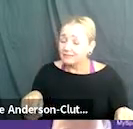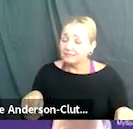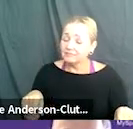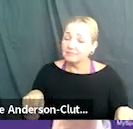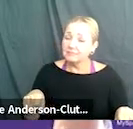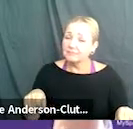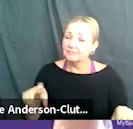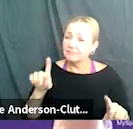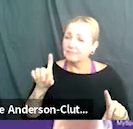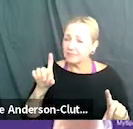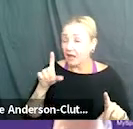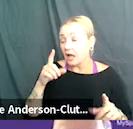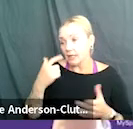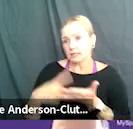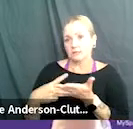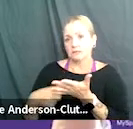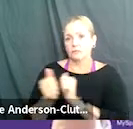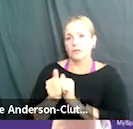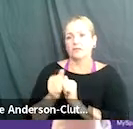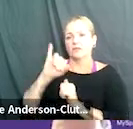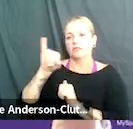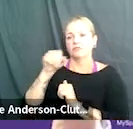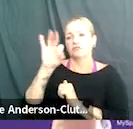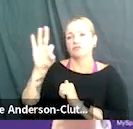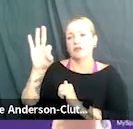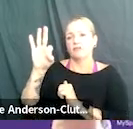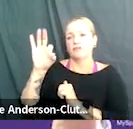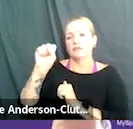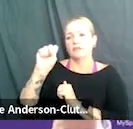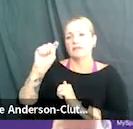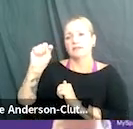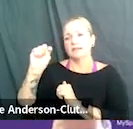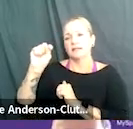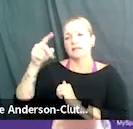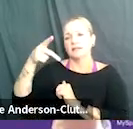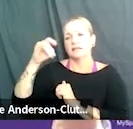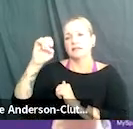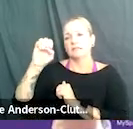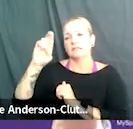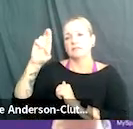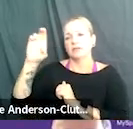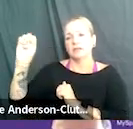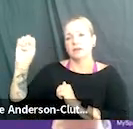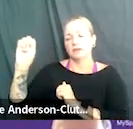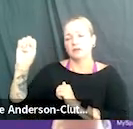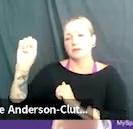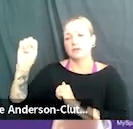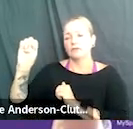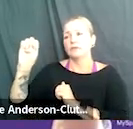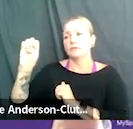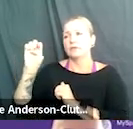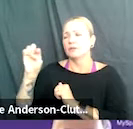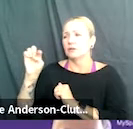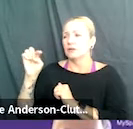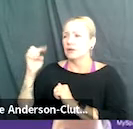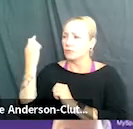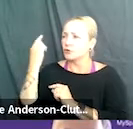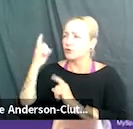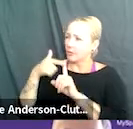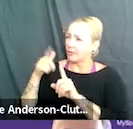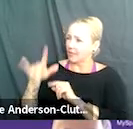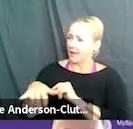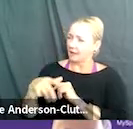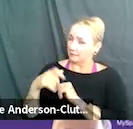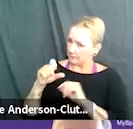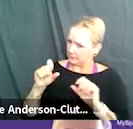verbal or vocal noises than he had in the past. And the only words he has are really prompted, and they are, when I said word approximation, they